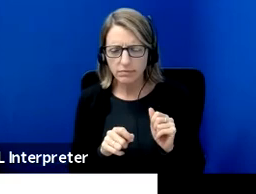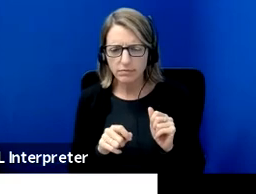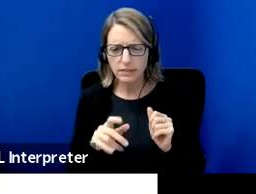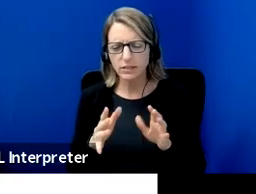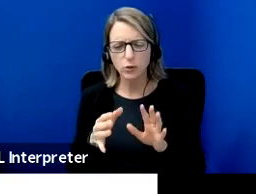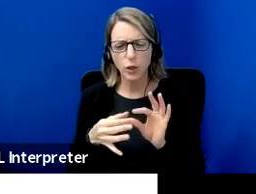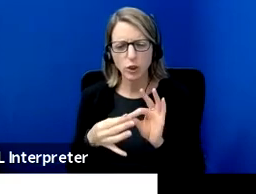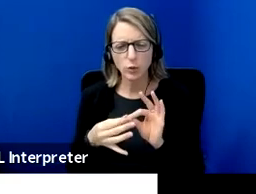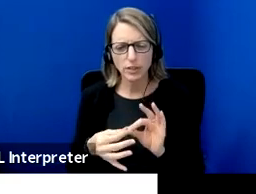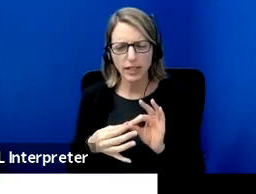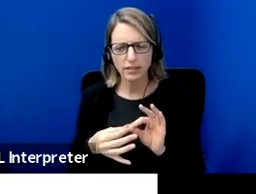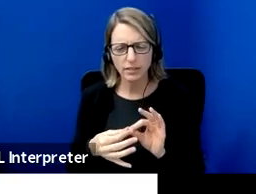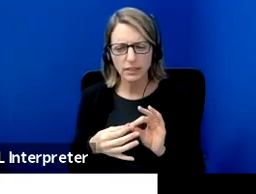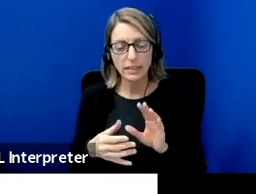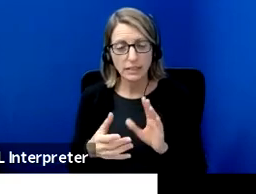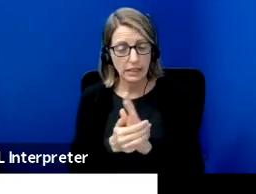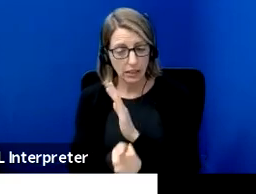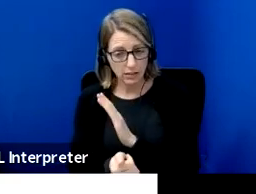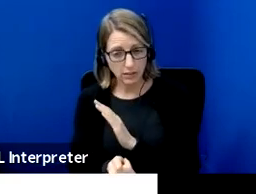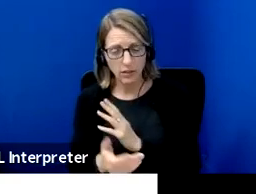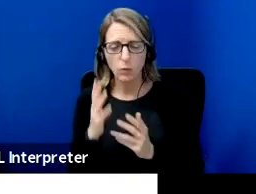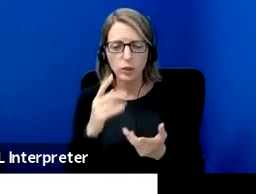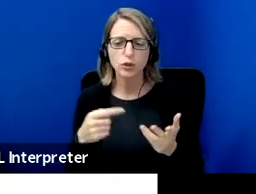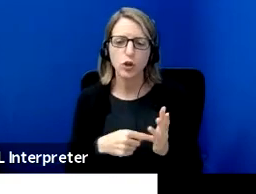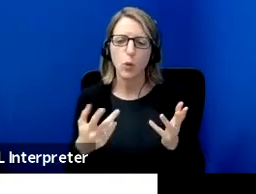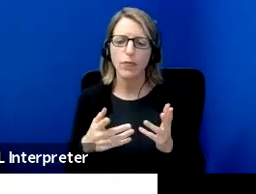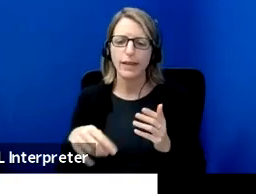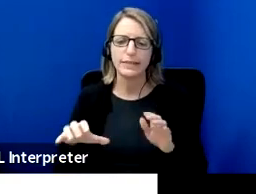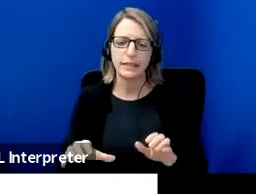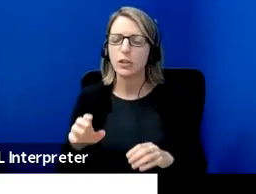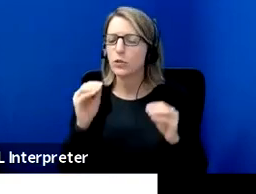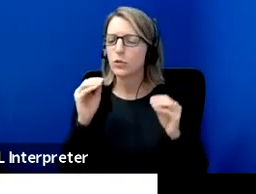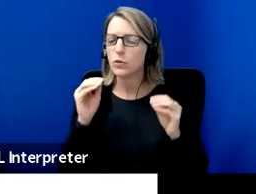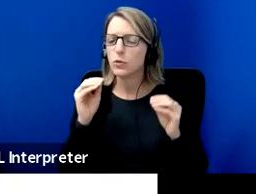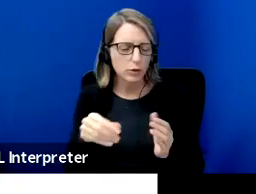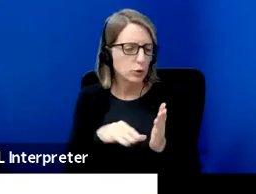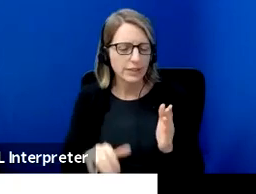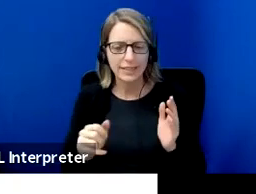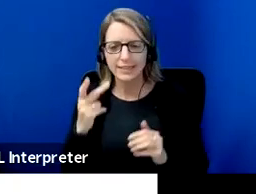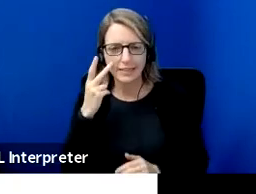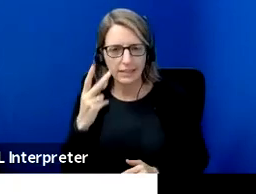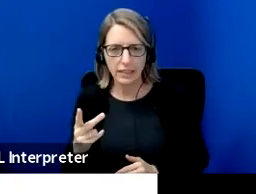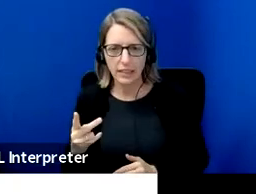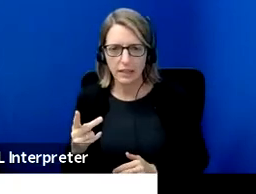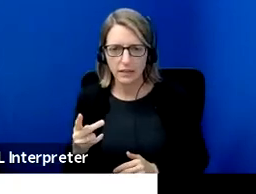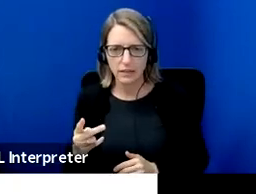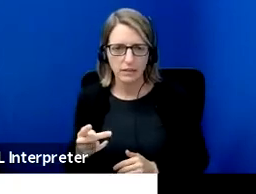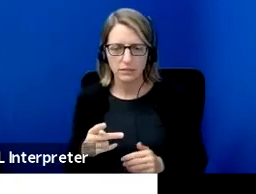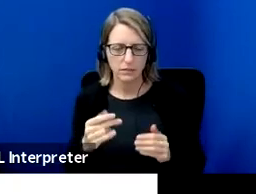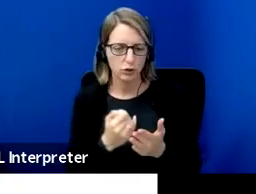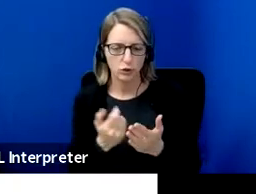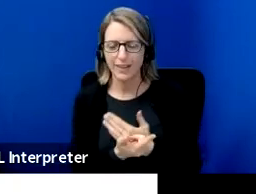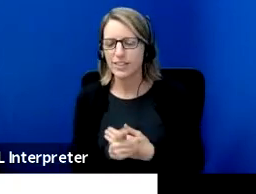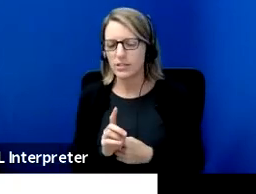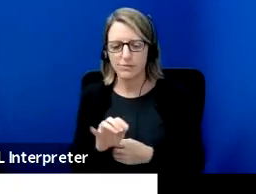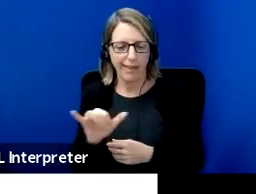skills, and those skills will show kind of what they did. No other students can see their journal, so it's just like having a physical journal. It's their